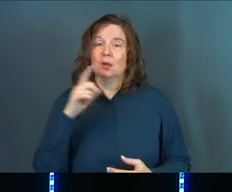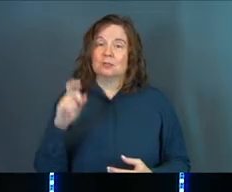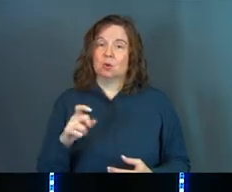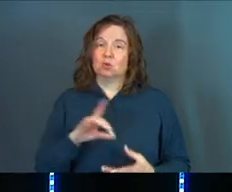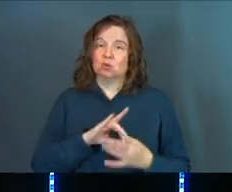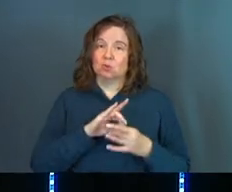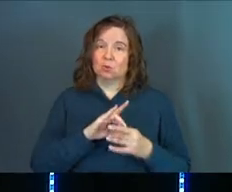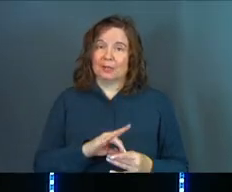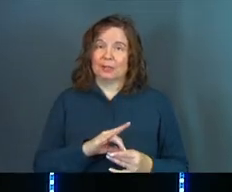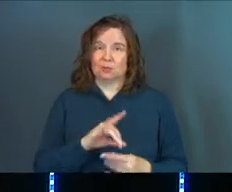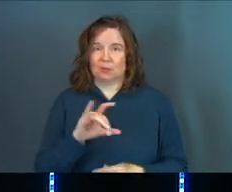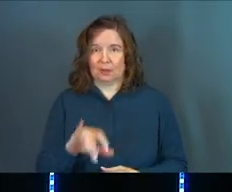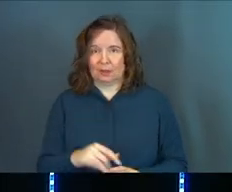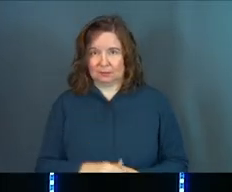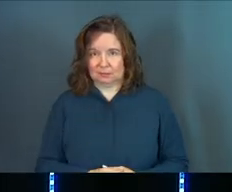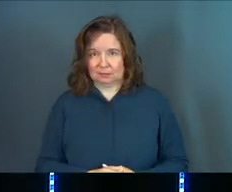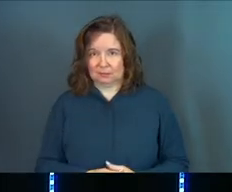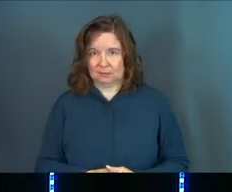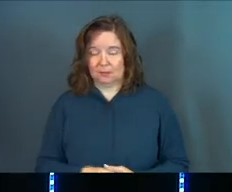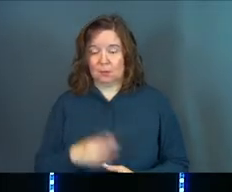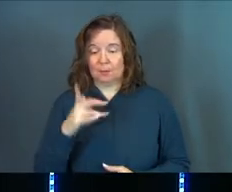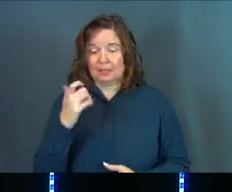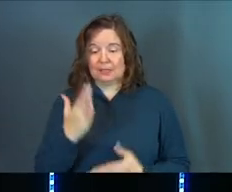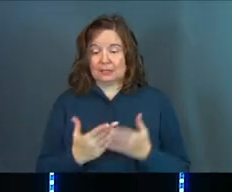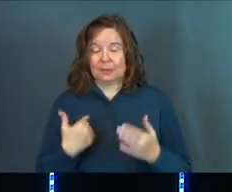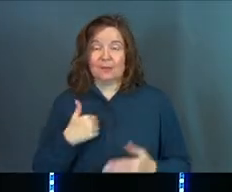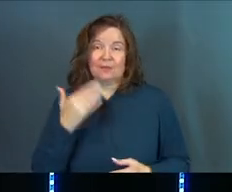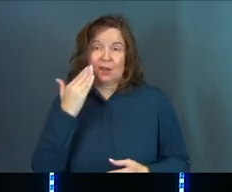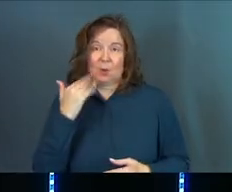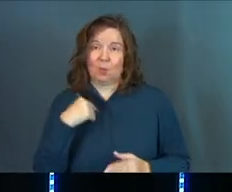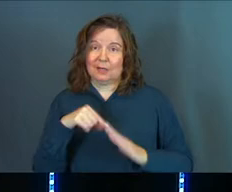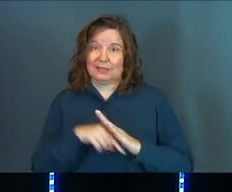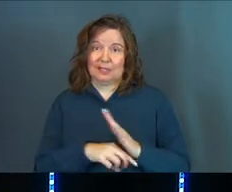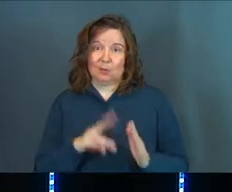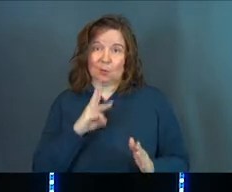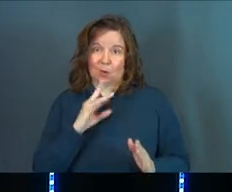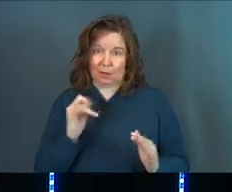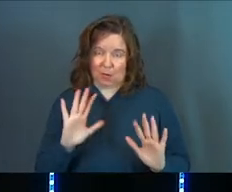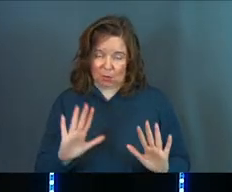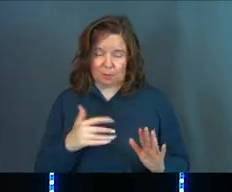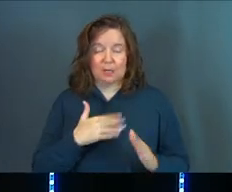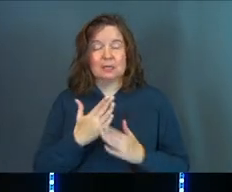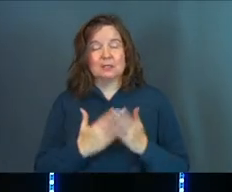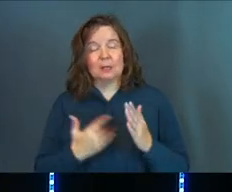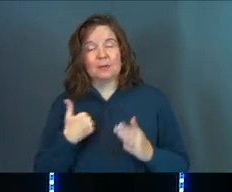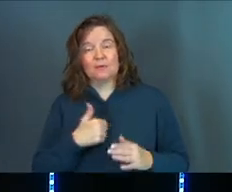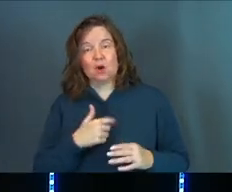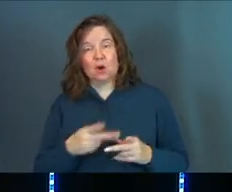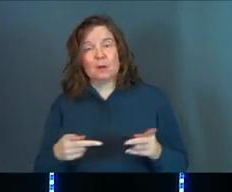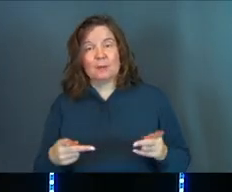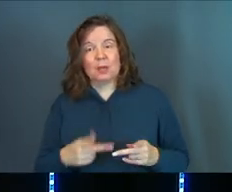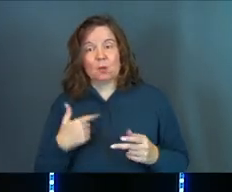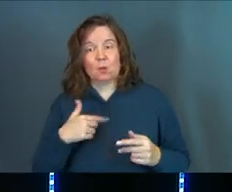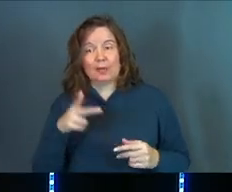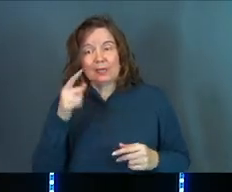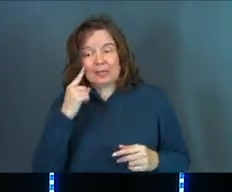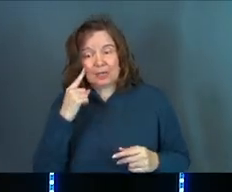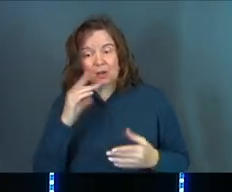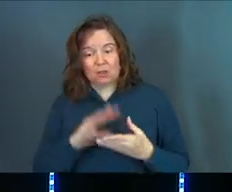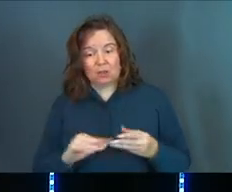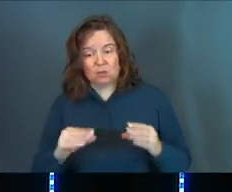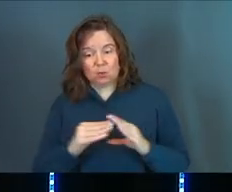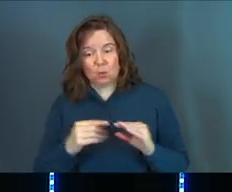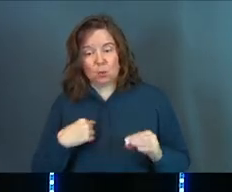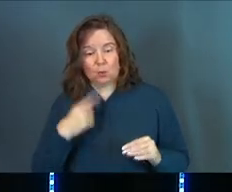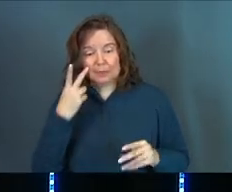supposed to relate to that. Because some of us, and I know we're in deep waters right now, some of us are in a place where we hear this